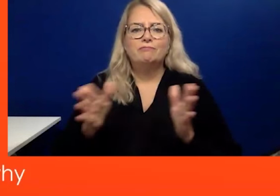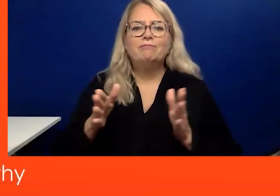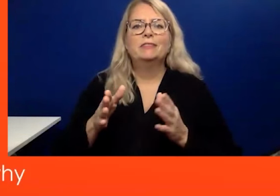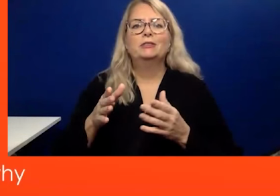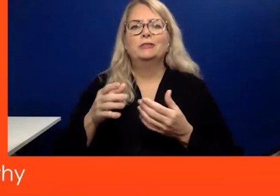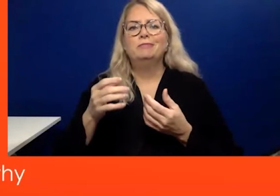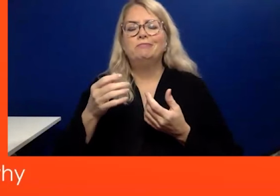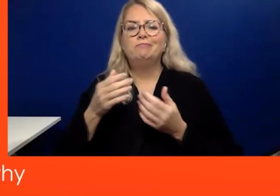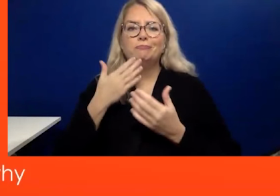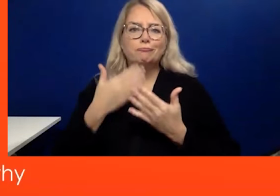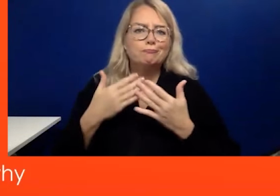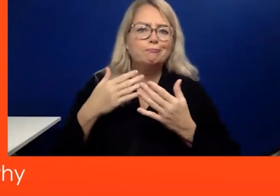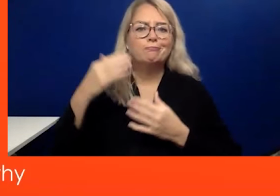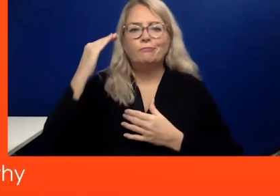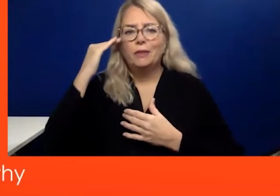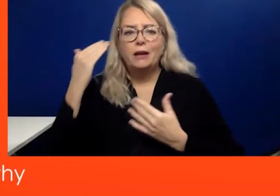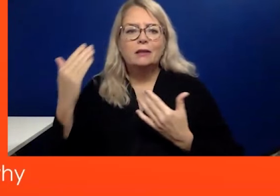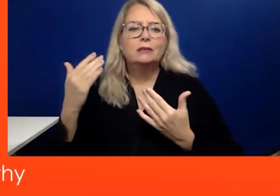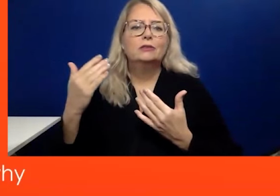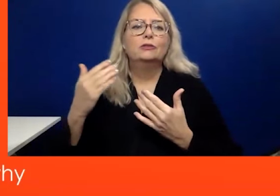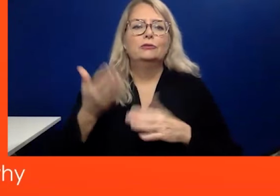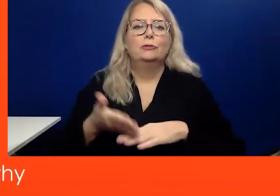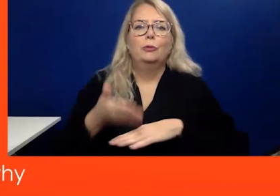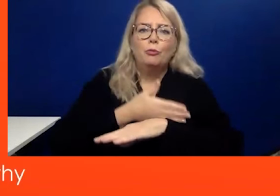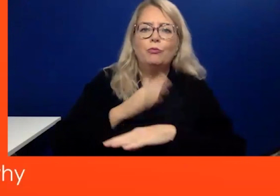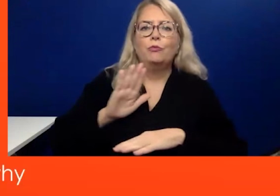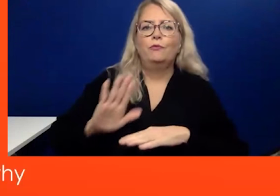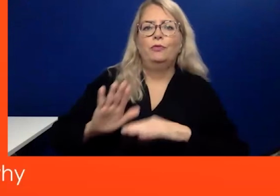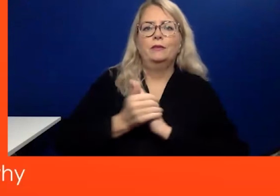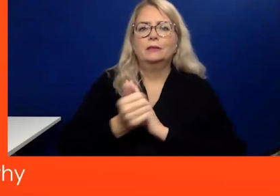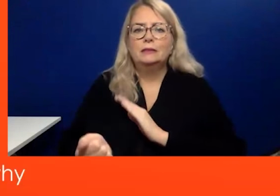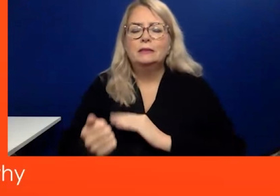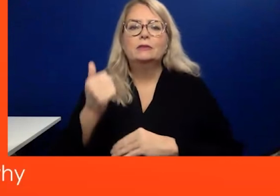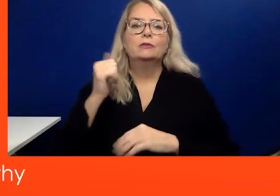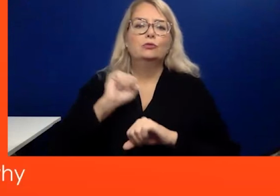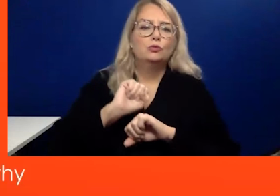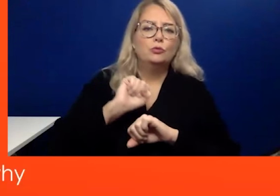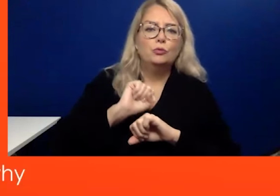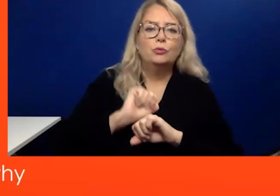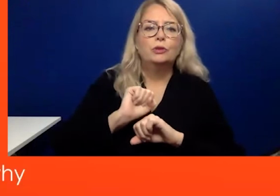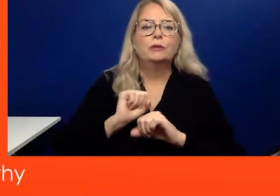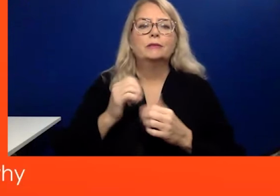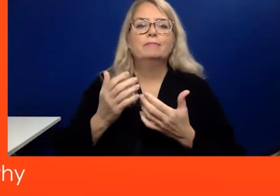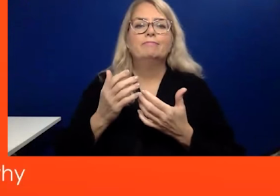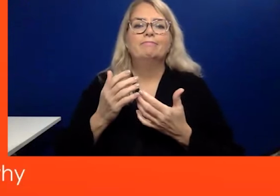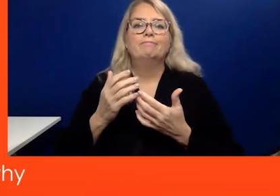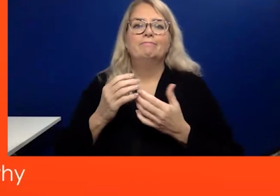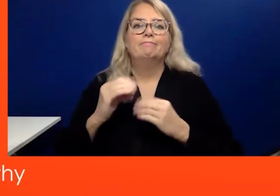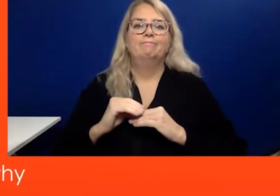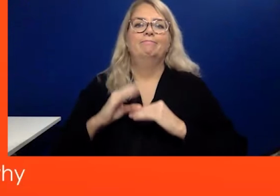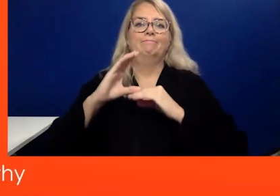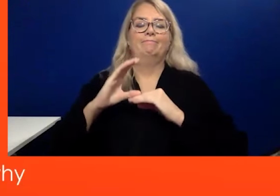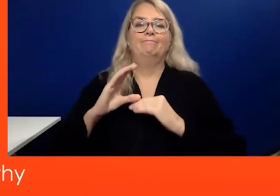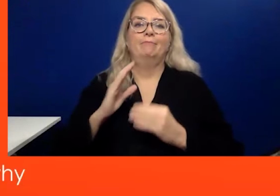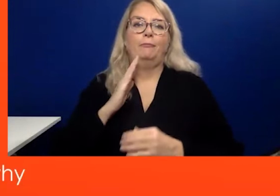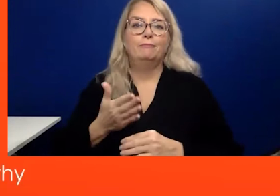work, and boost their confidence. My commentary here is well-designed CBE assessments present